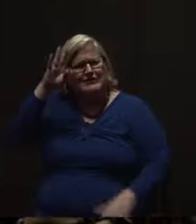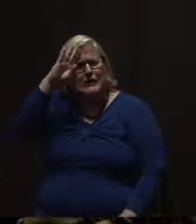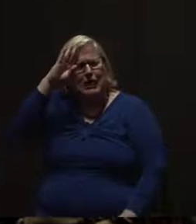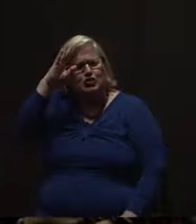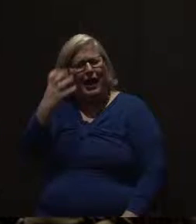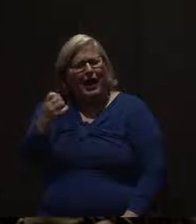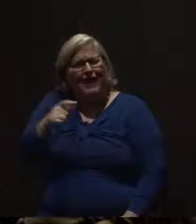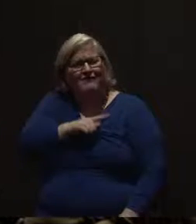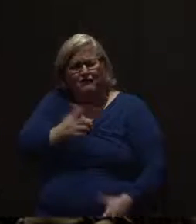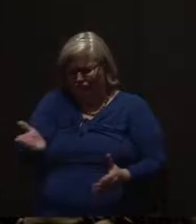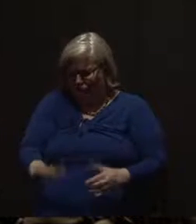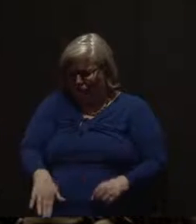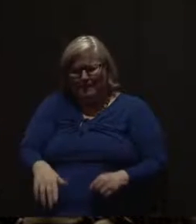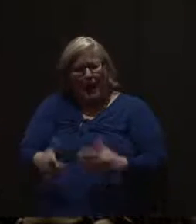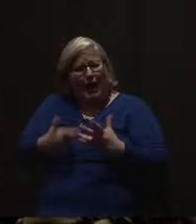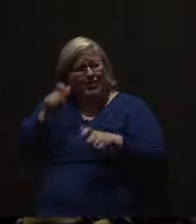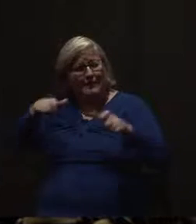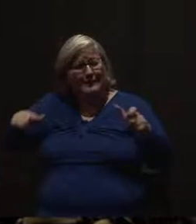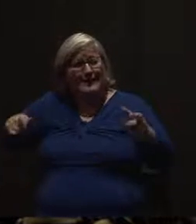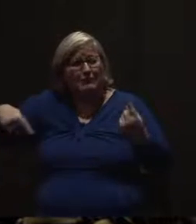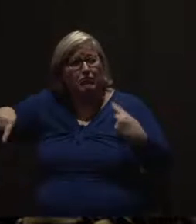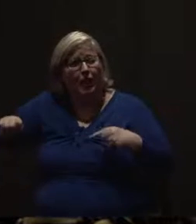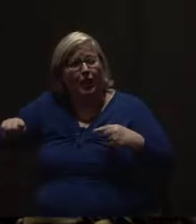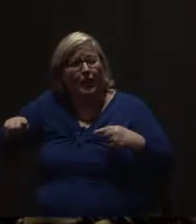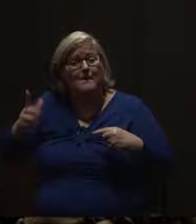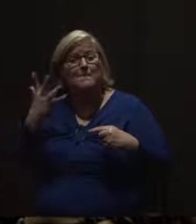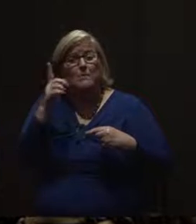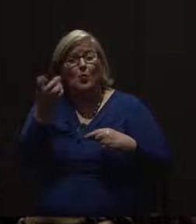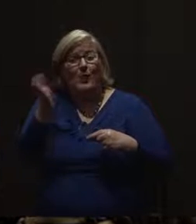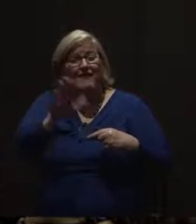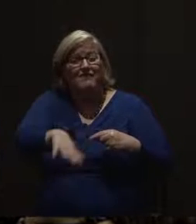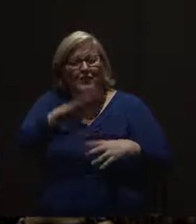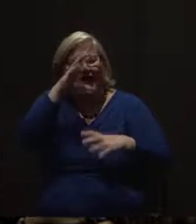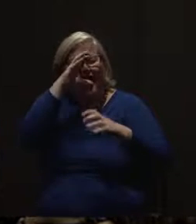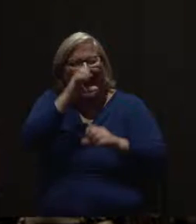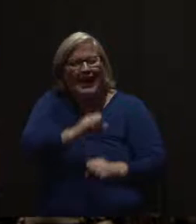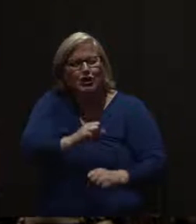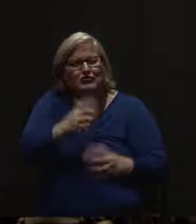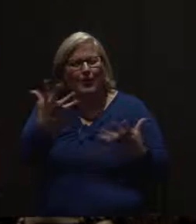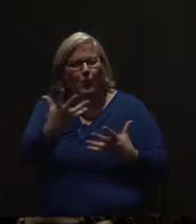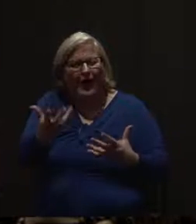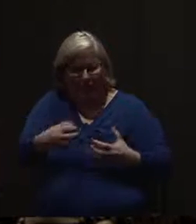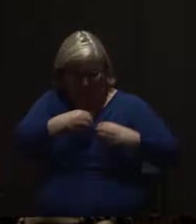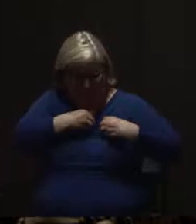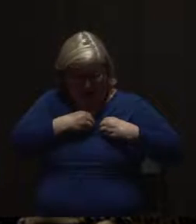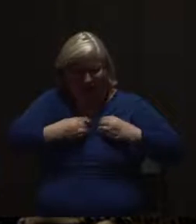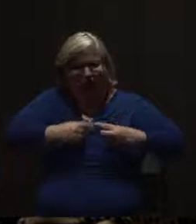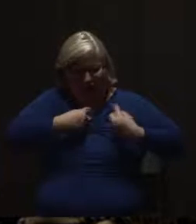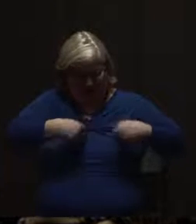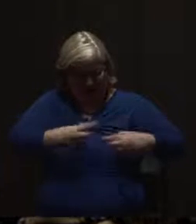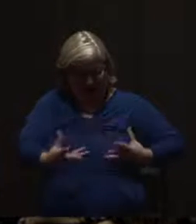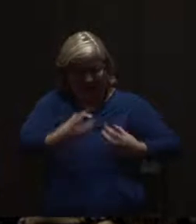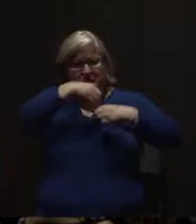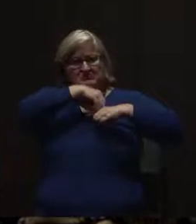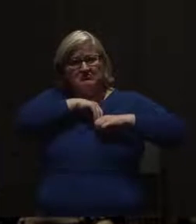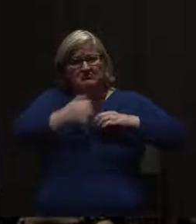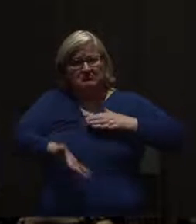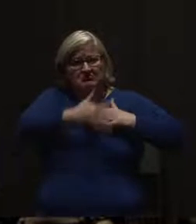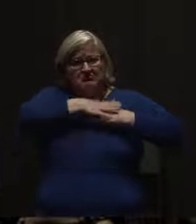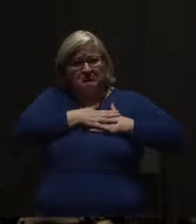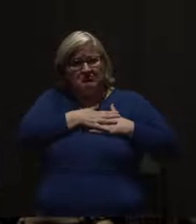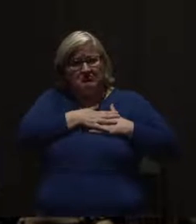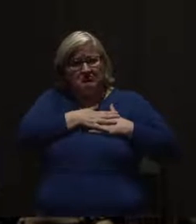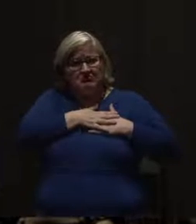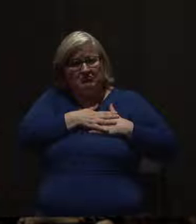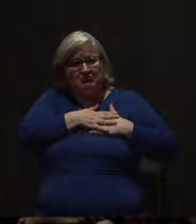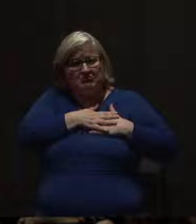And not from anything other people might do, but from the hatred I carried in my own heart. And his essay, Letter